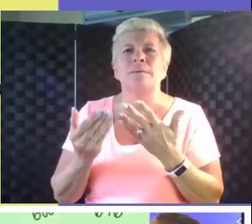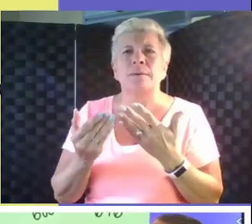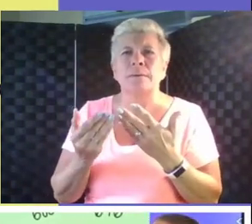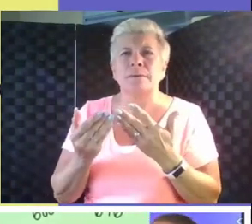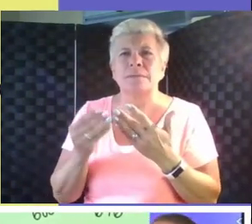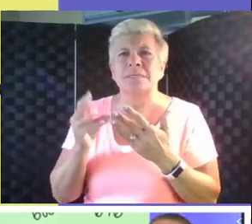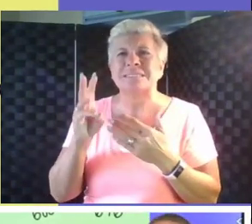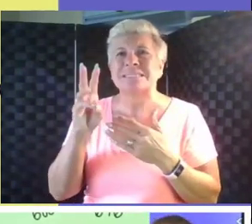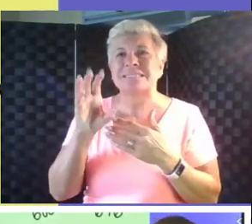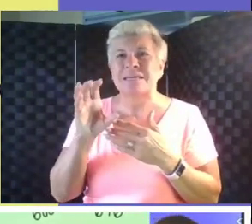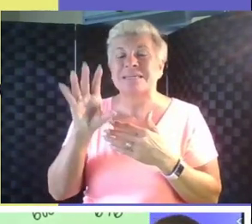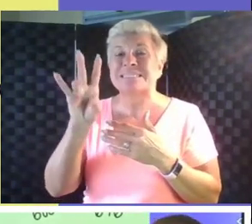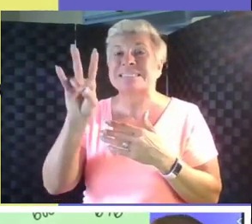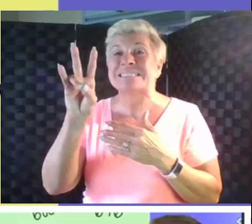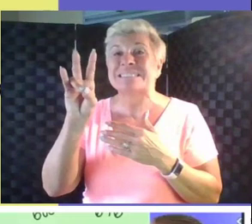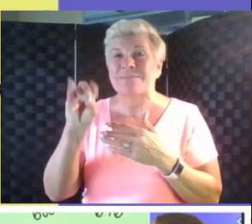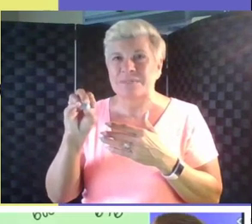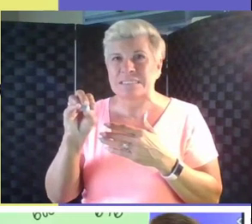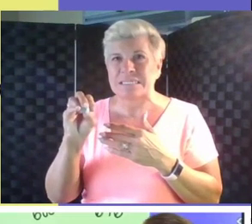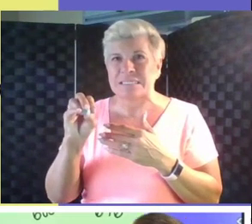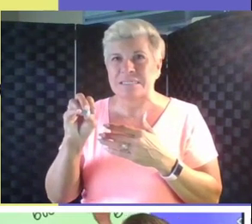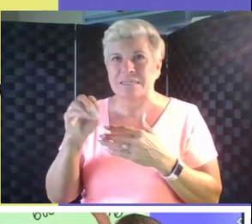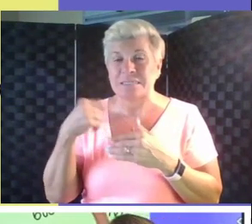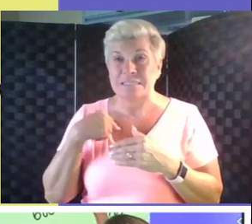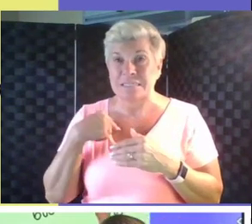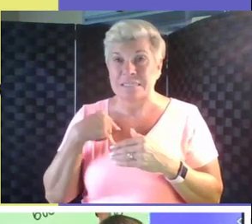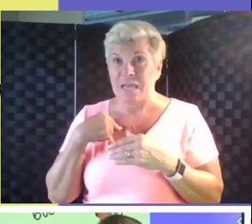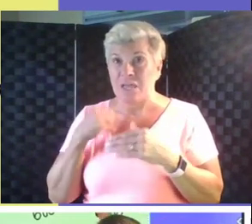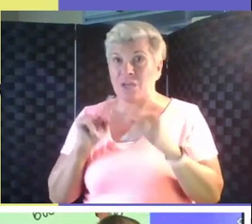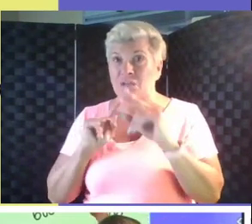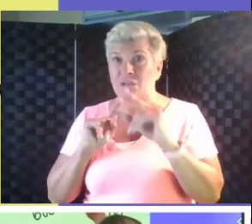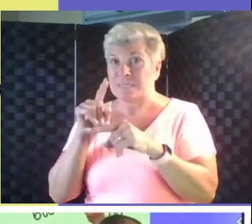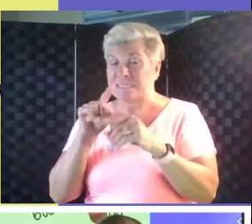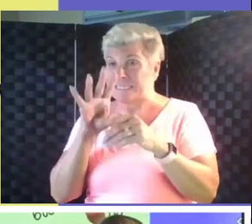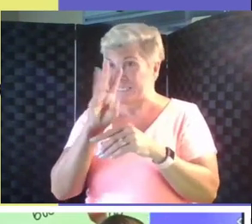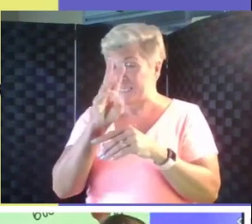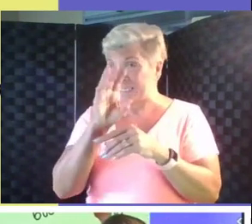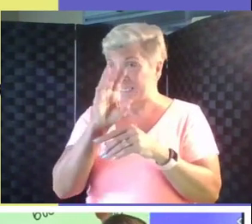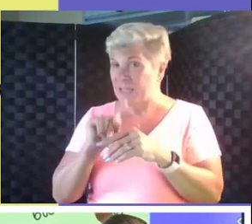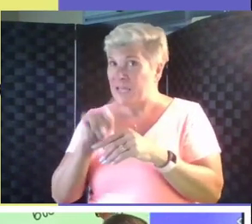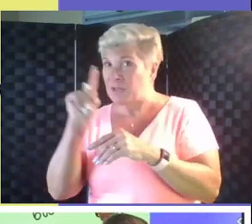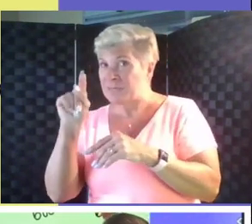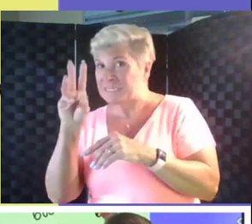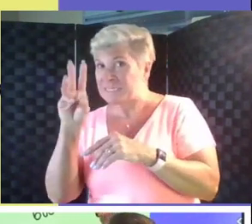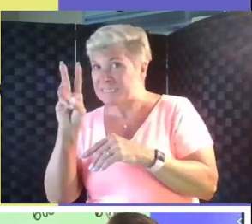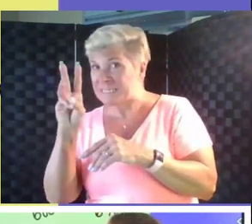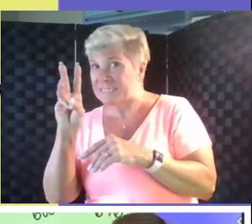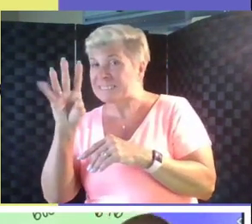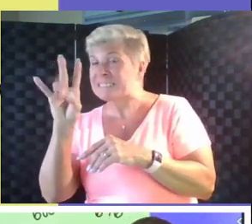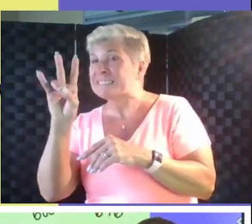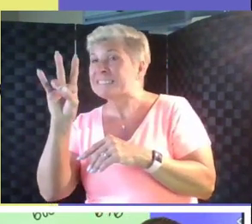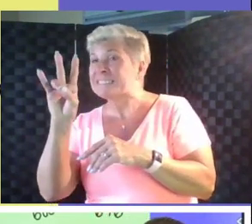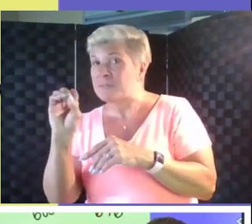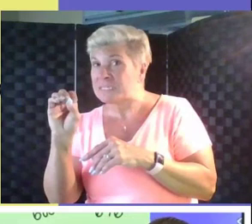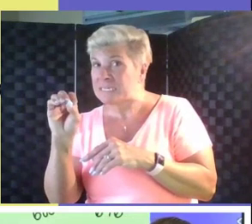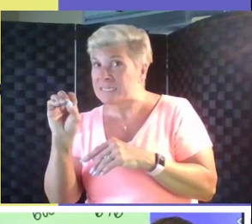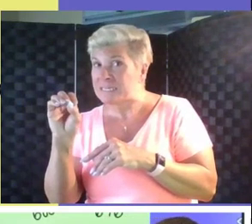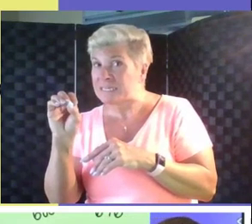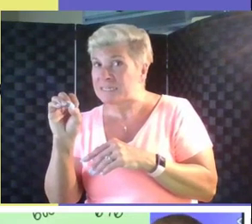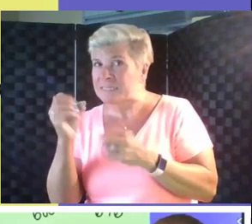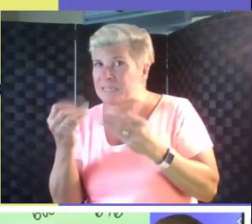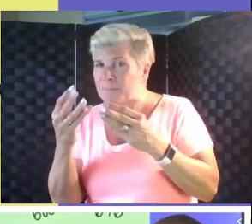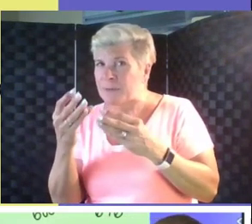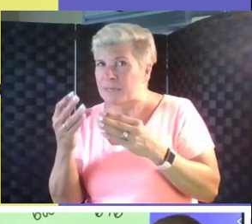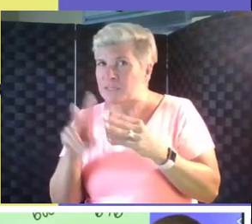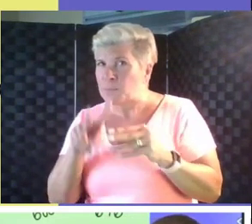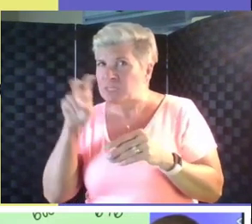be 670. So if I'm at 600 and I go to 670, how